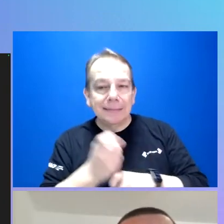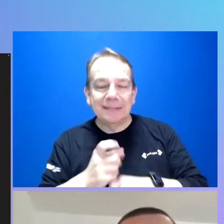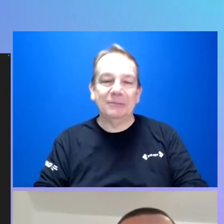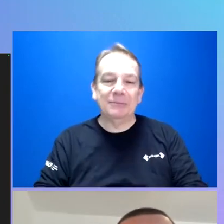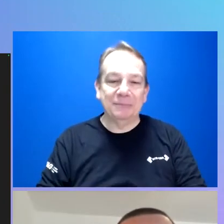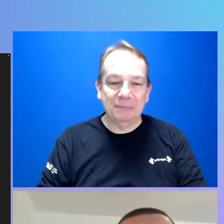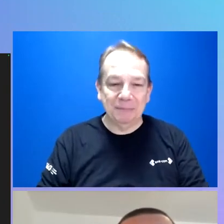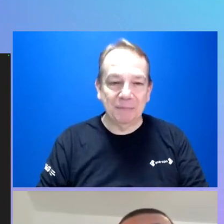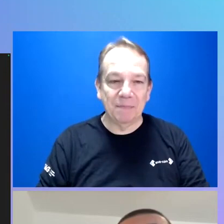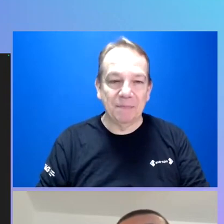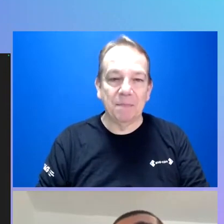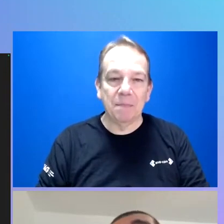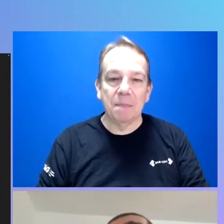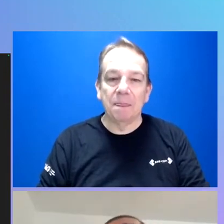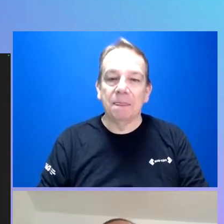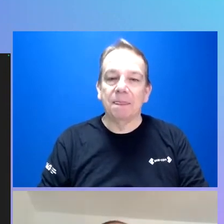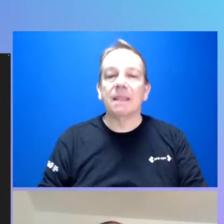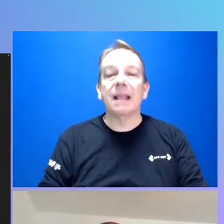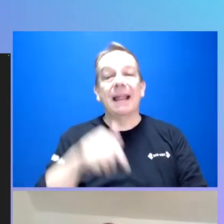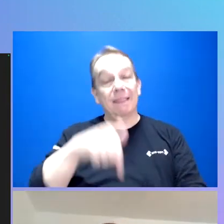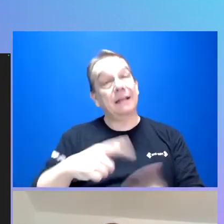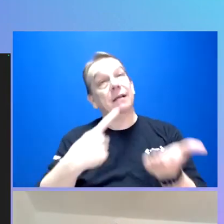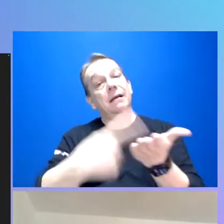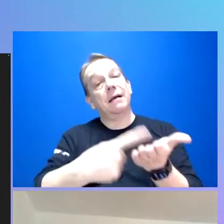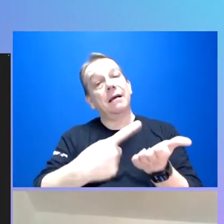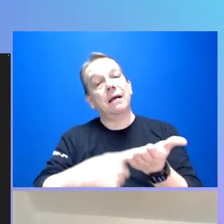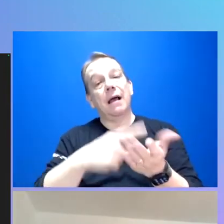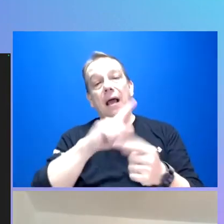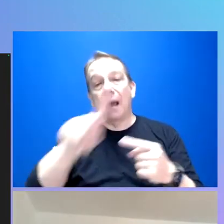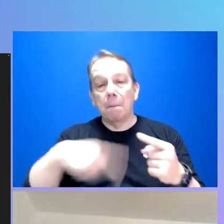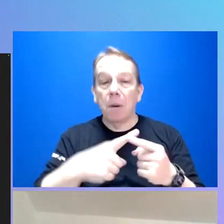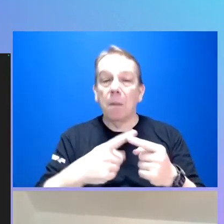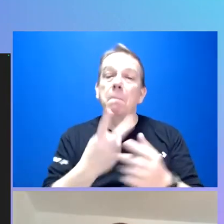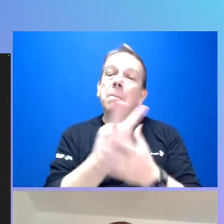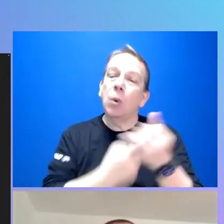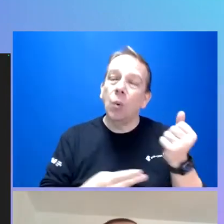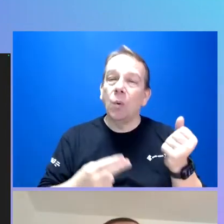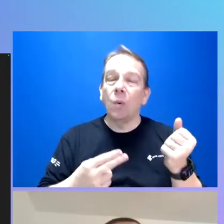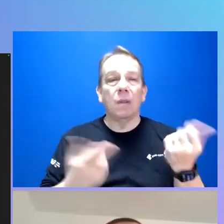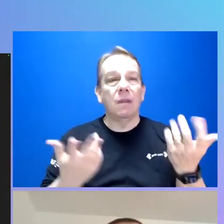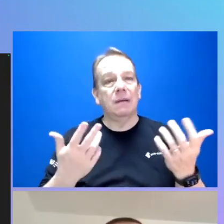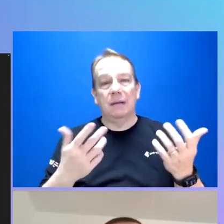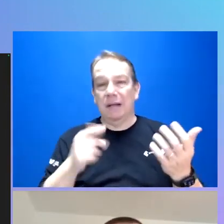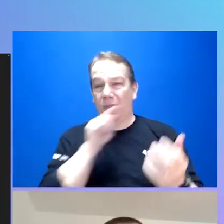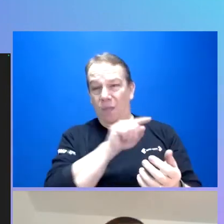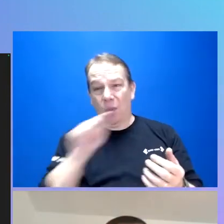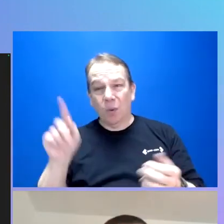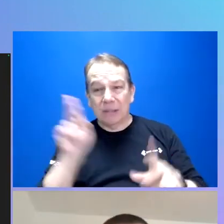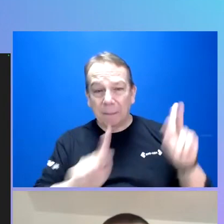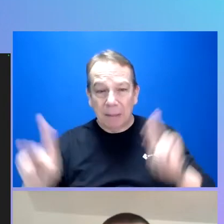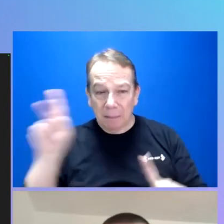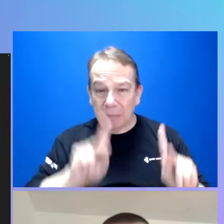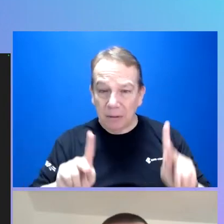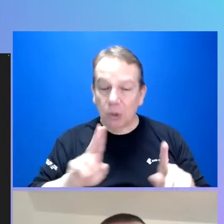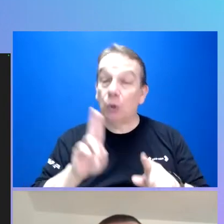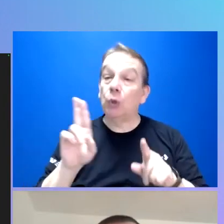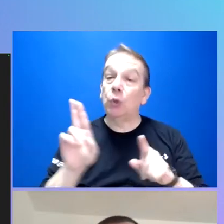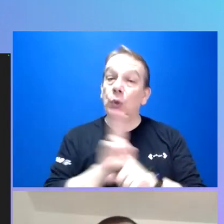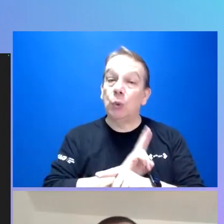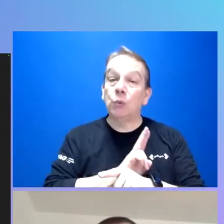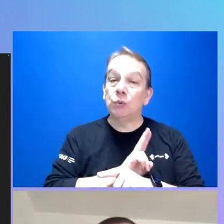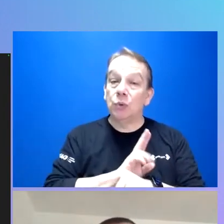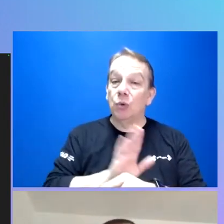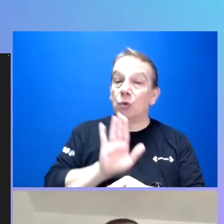business. This talk is about about how both these people could very well use your web